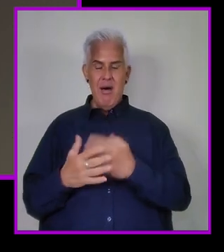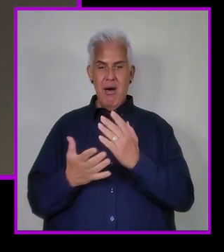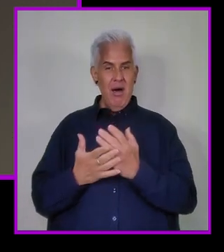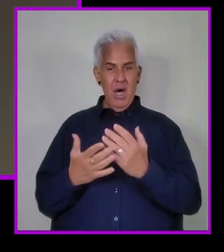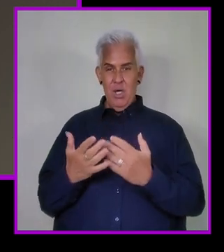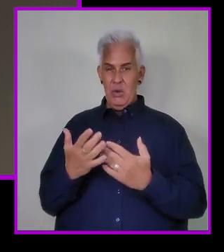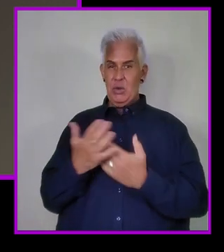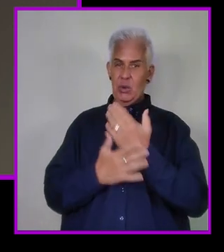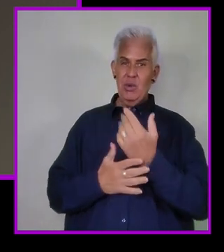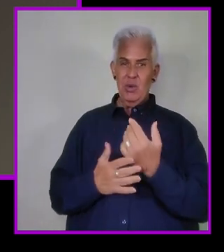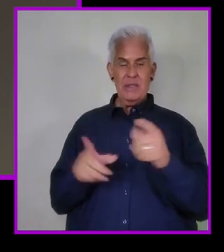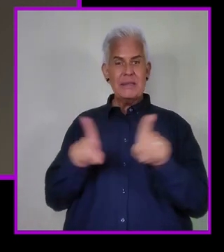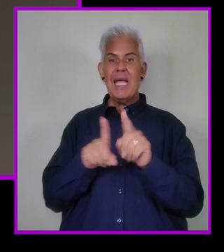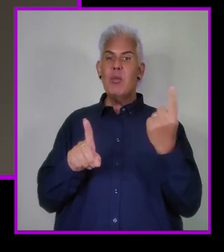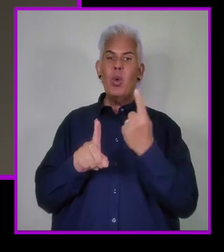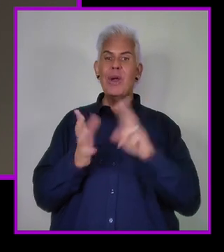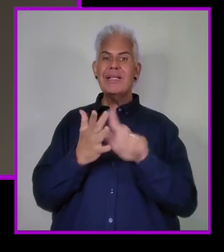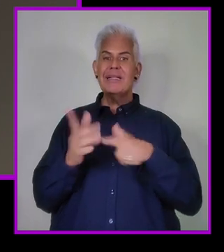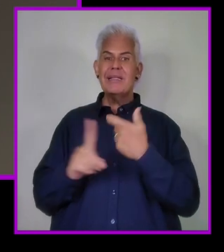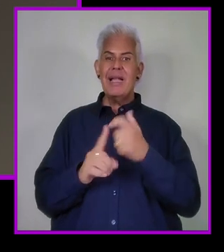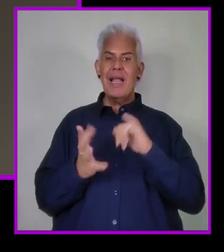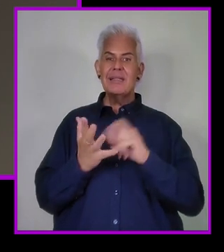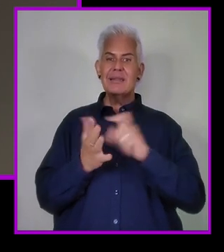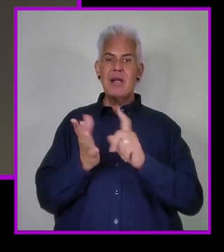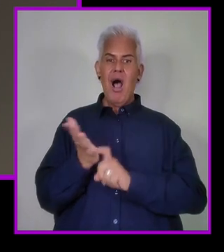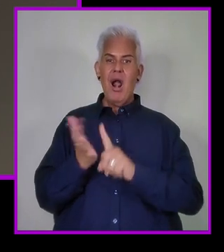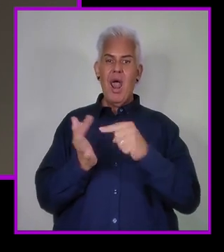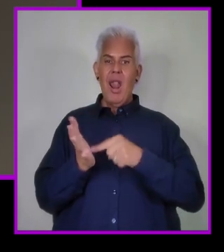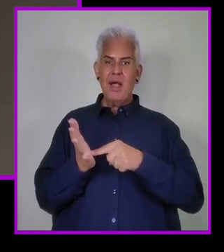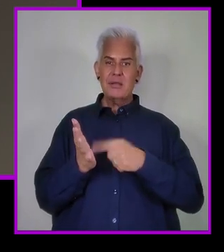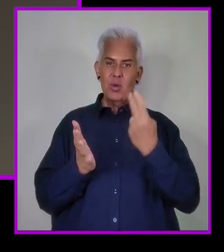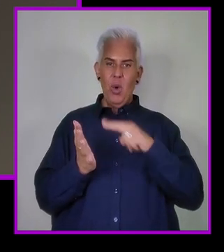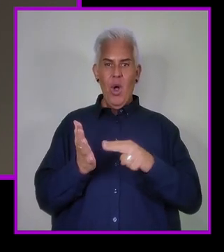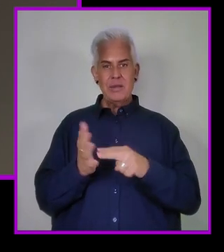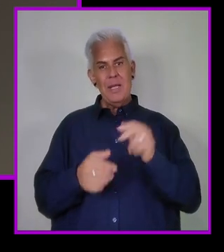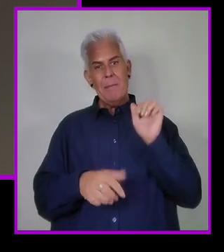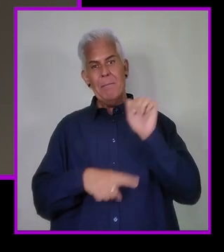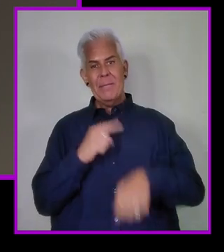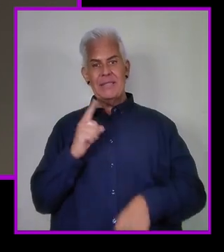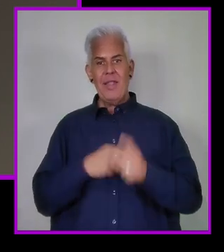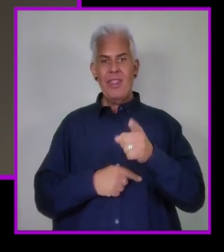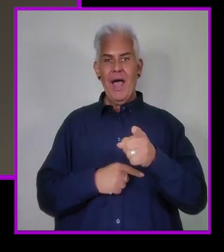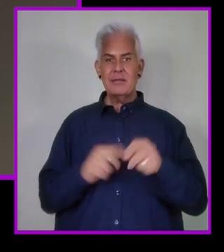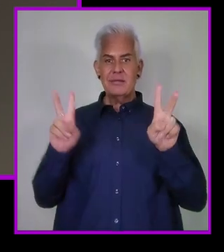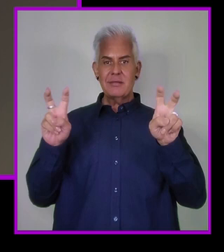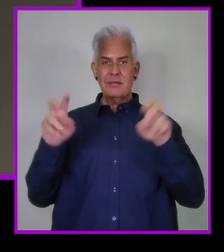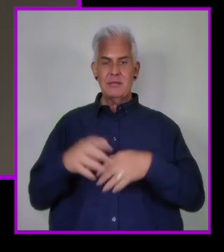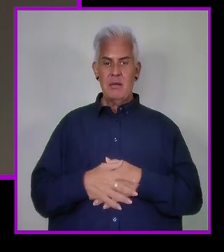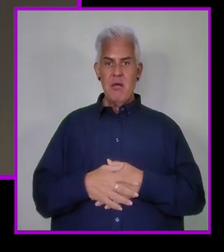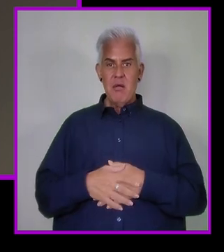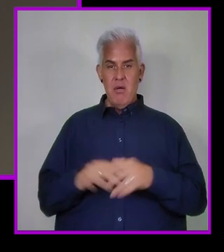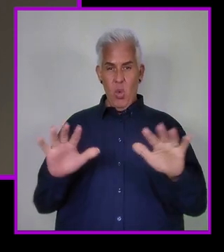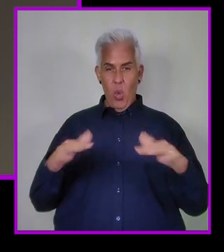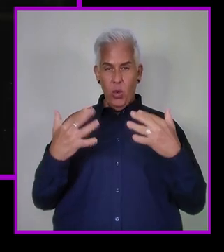ground. And Mick Scarlett was doing exactly the same thing with his program, Beat That. And it was a huge success. It was getting audiences